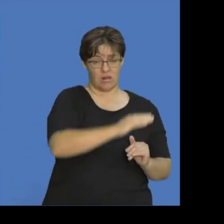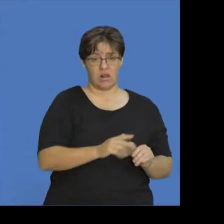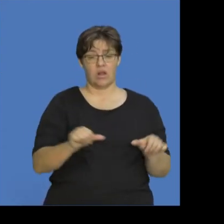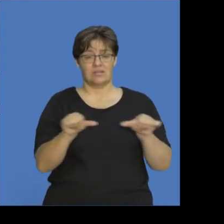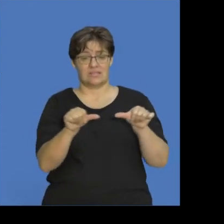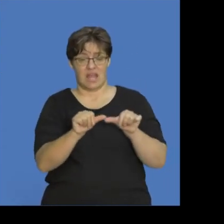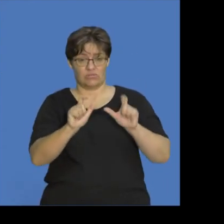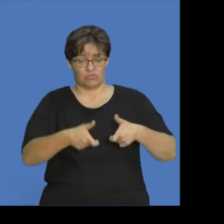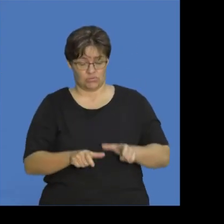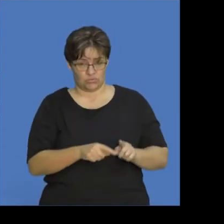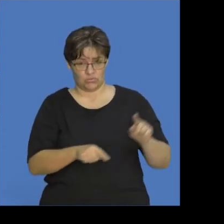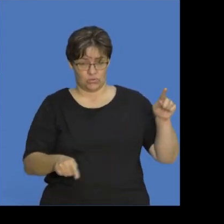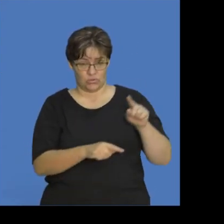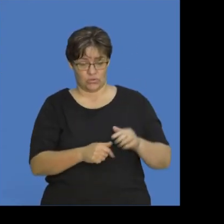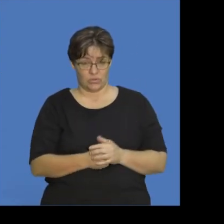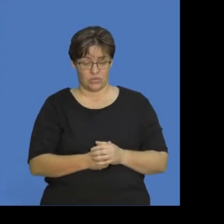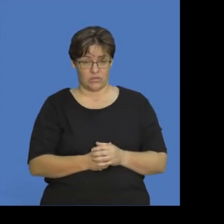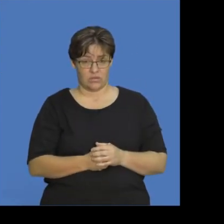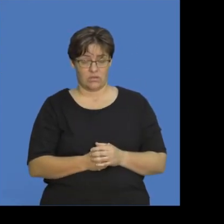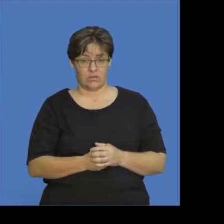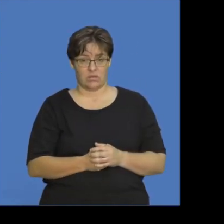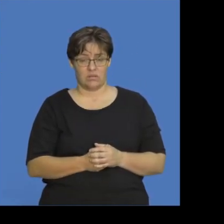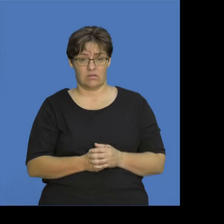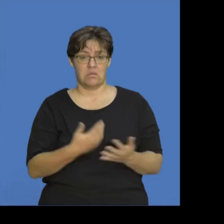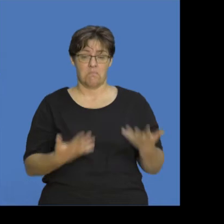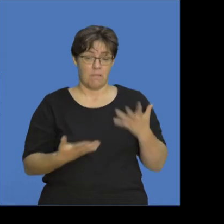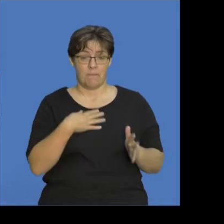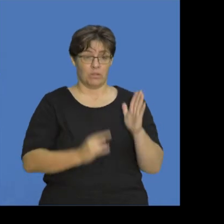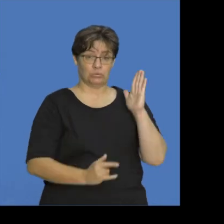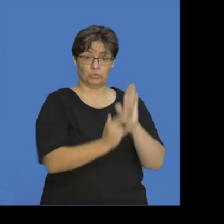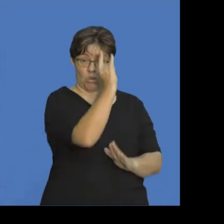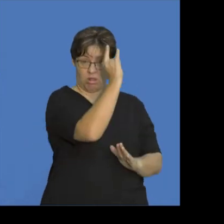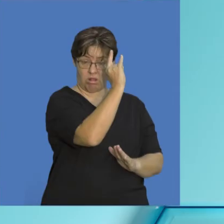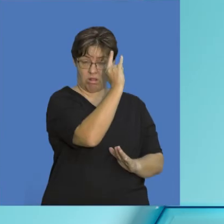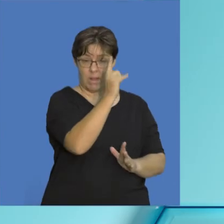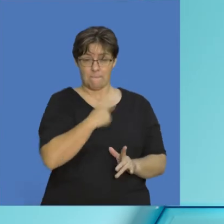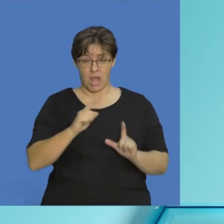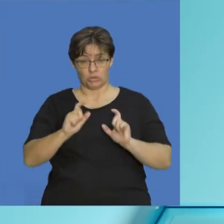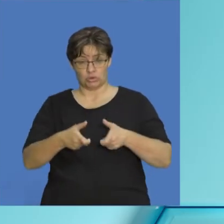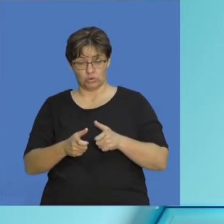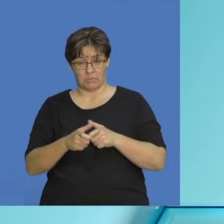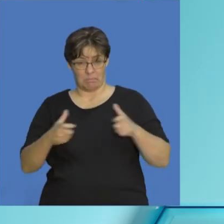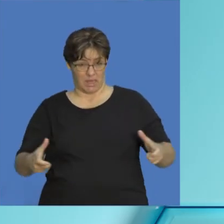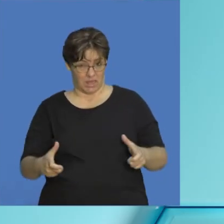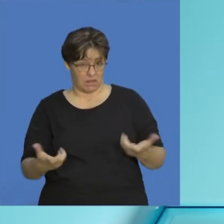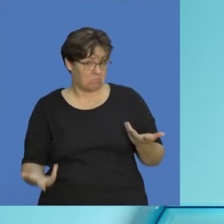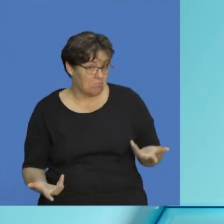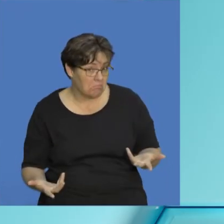size. Does it mean if I'm taller, I'll